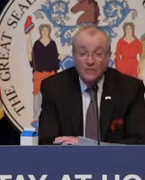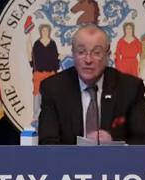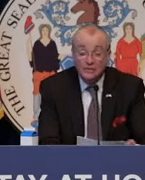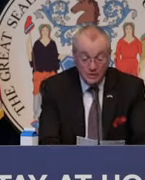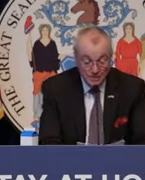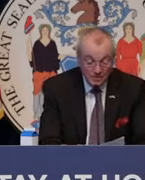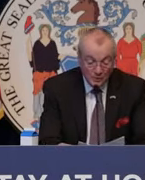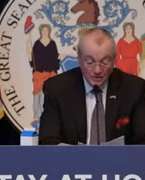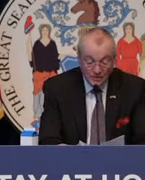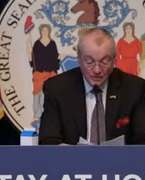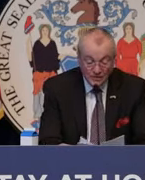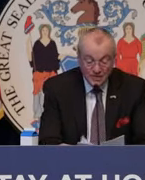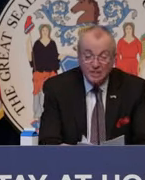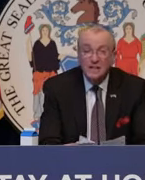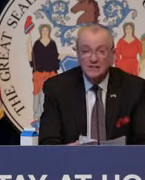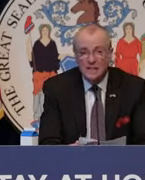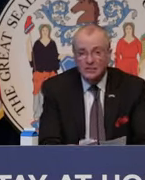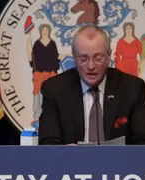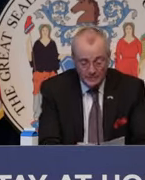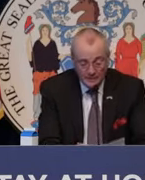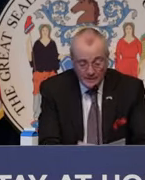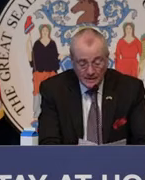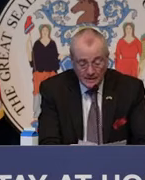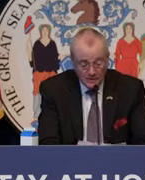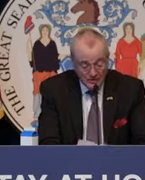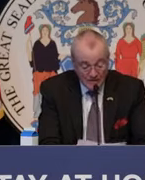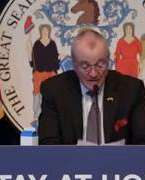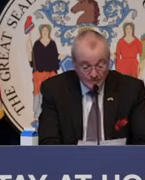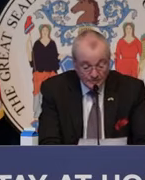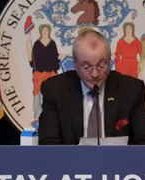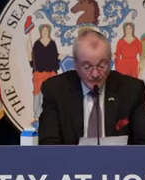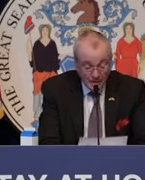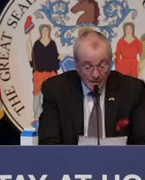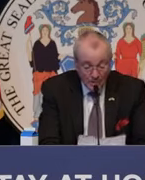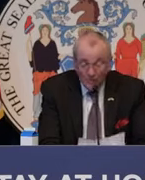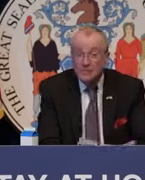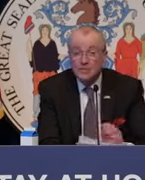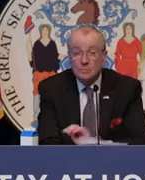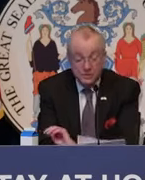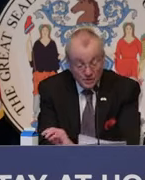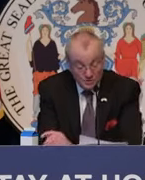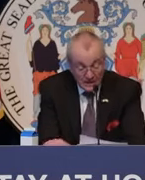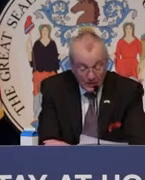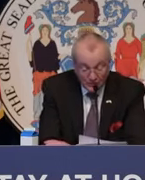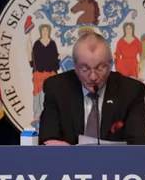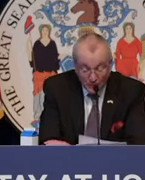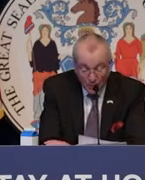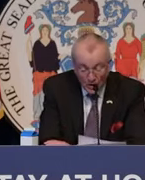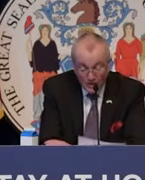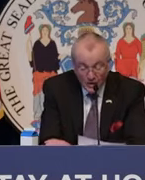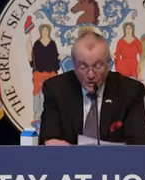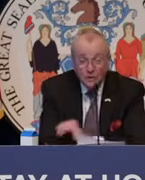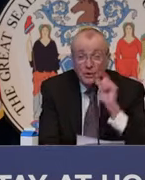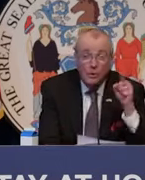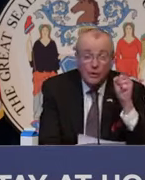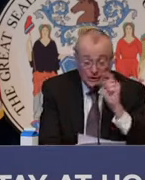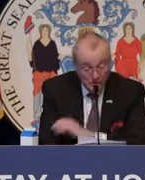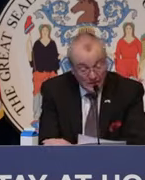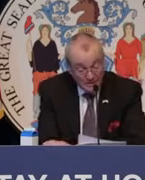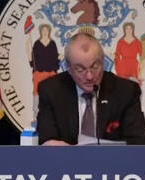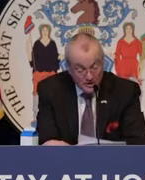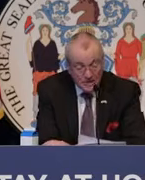we have fostered will deliver a significant sum for the state. We are in this position because of the work you